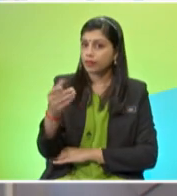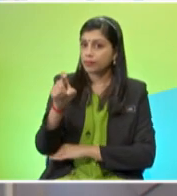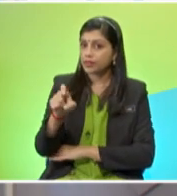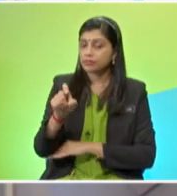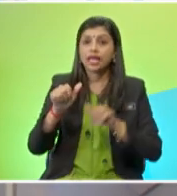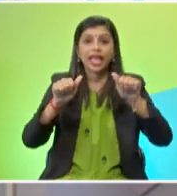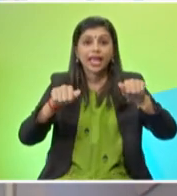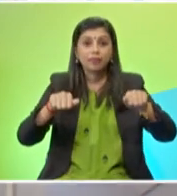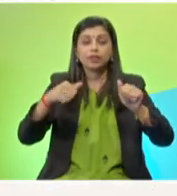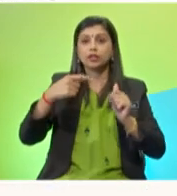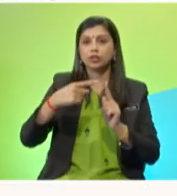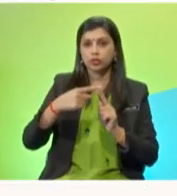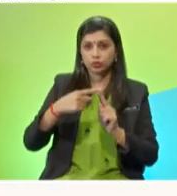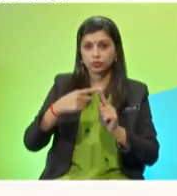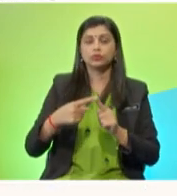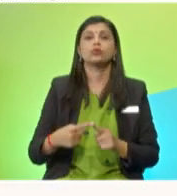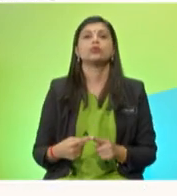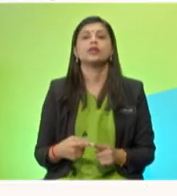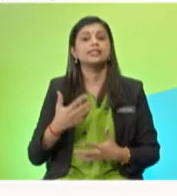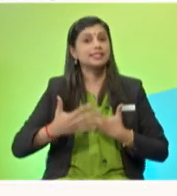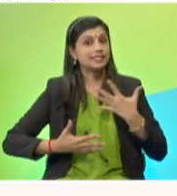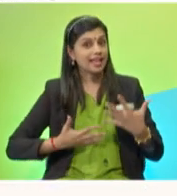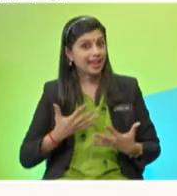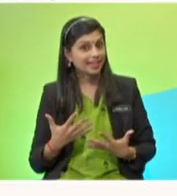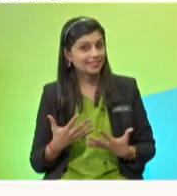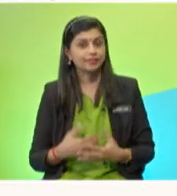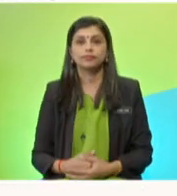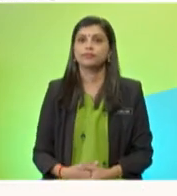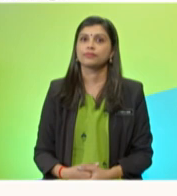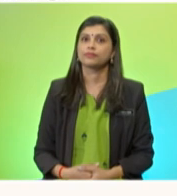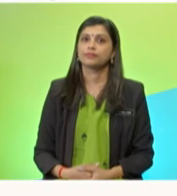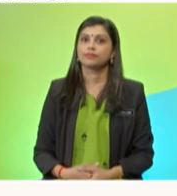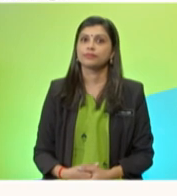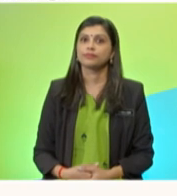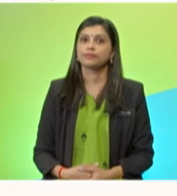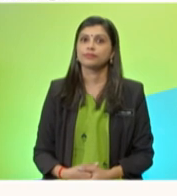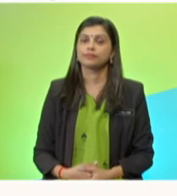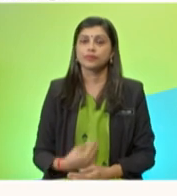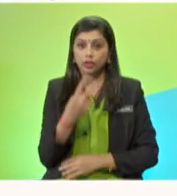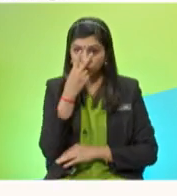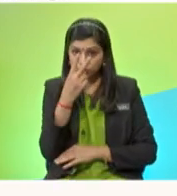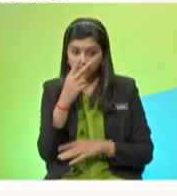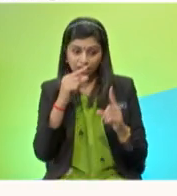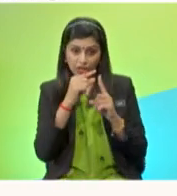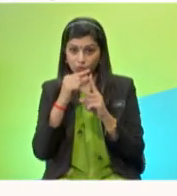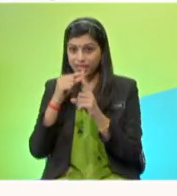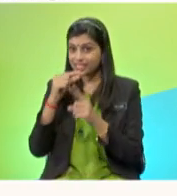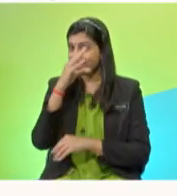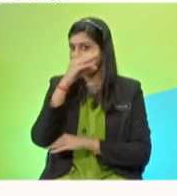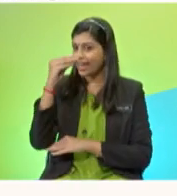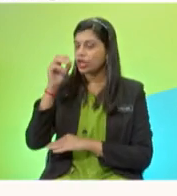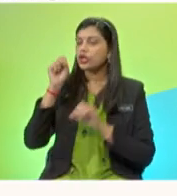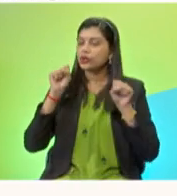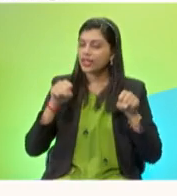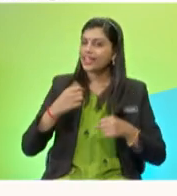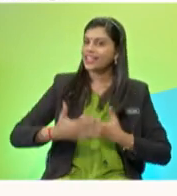oral texts. Pupils are also able to recognize and sound out initial sounds in a word and read simple